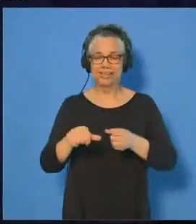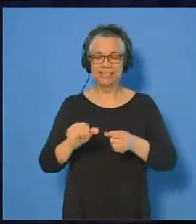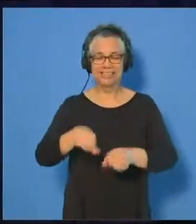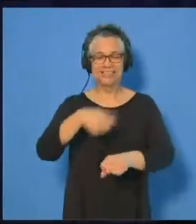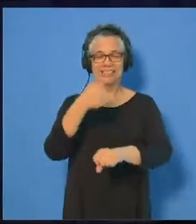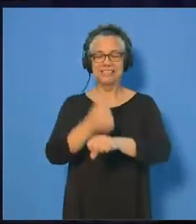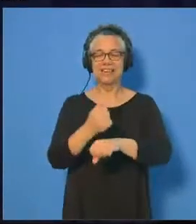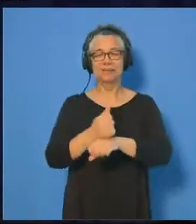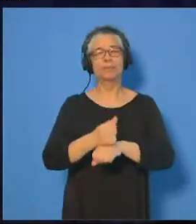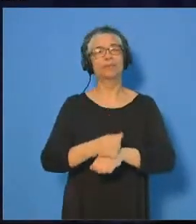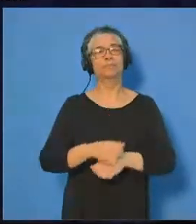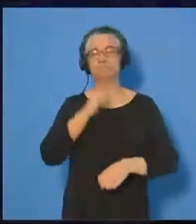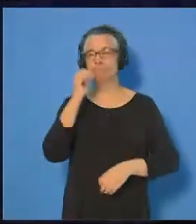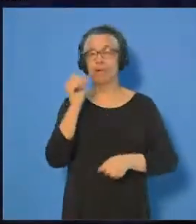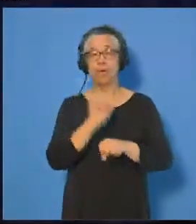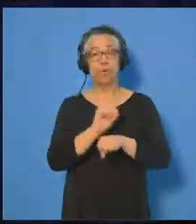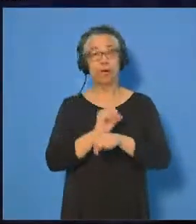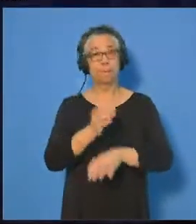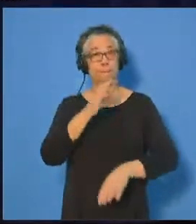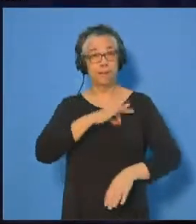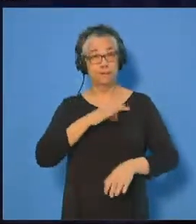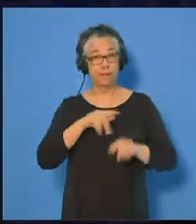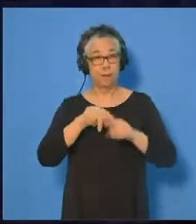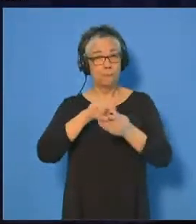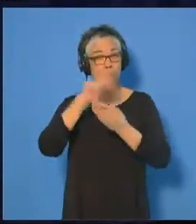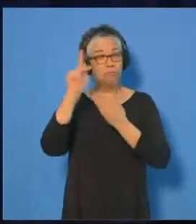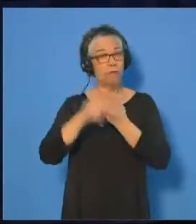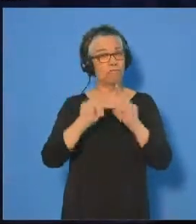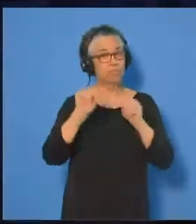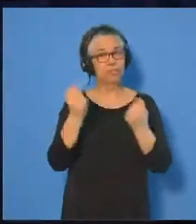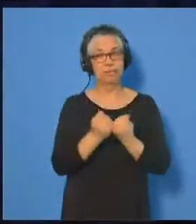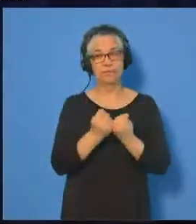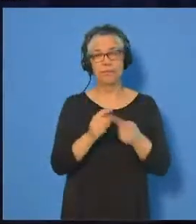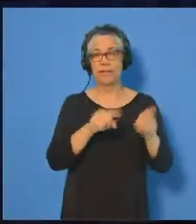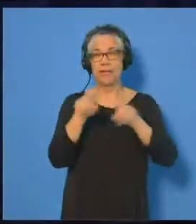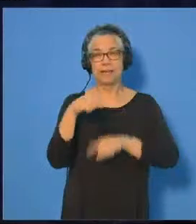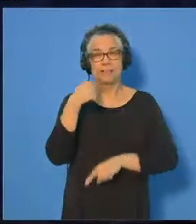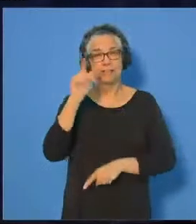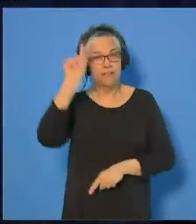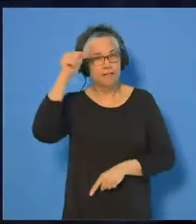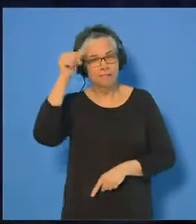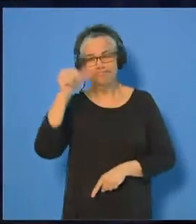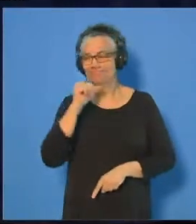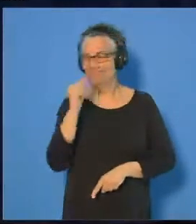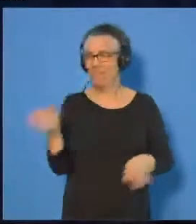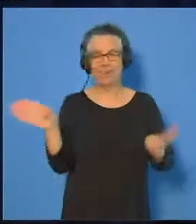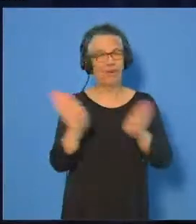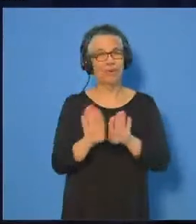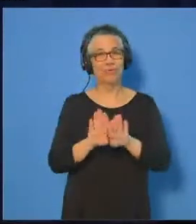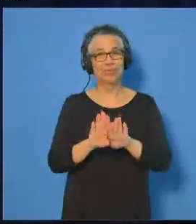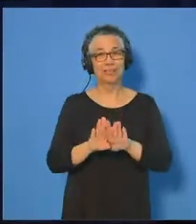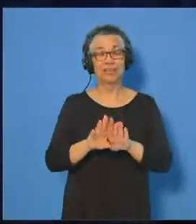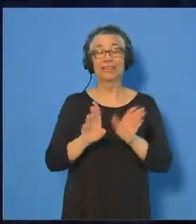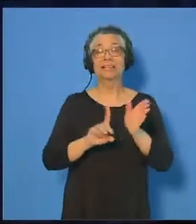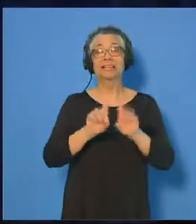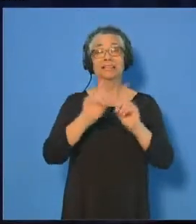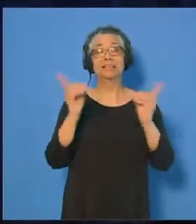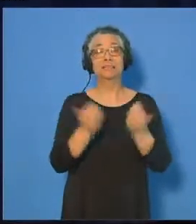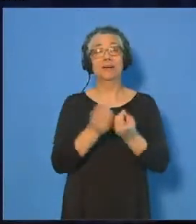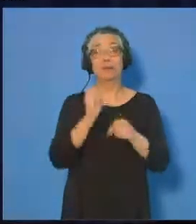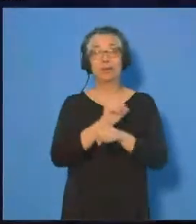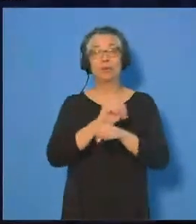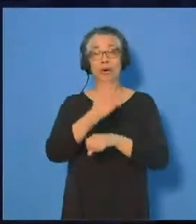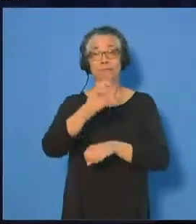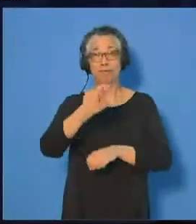Benefit Project team. As I said many times, the government is not closed. The Department of Workforce Development does not have 97